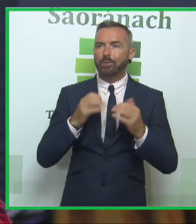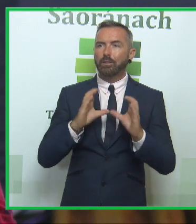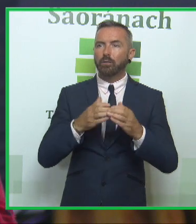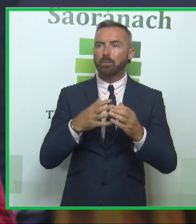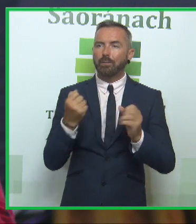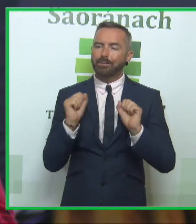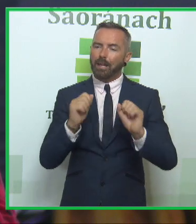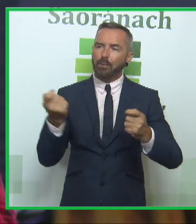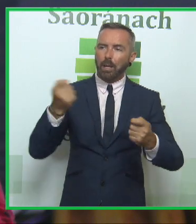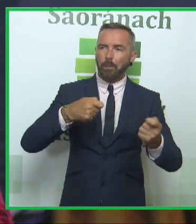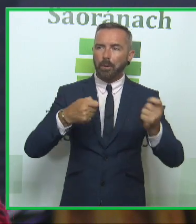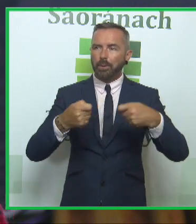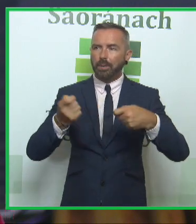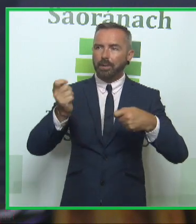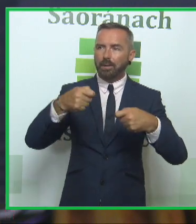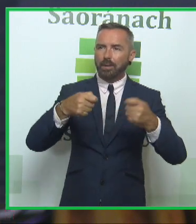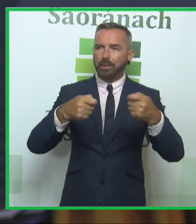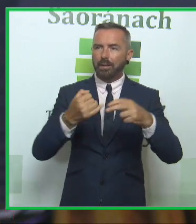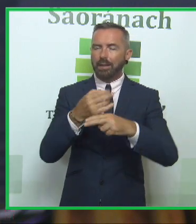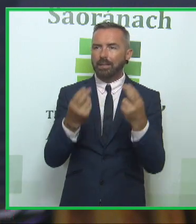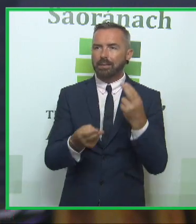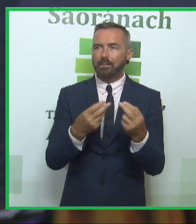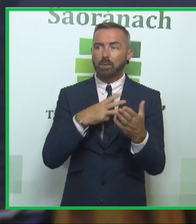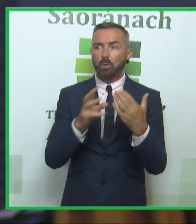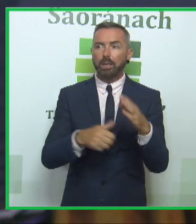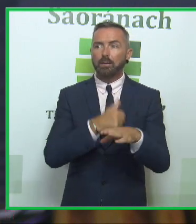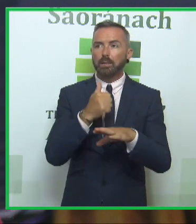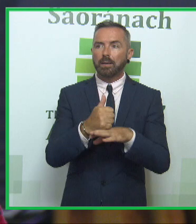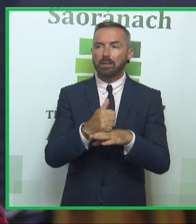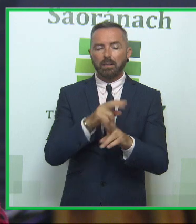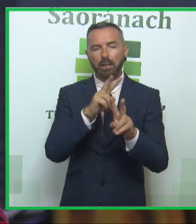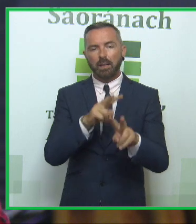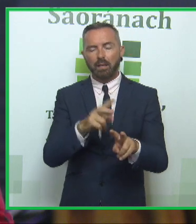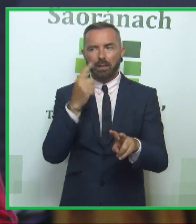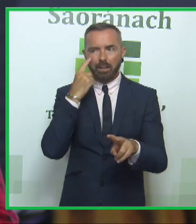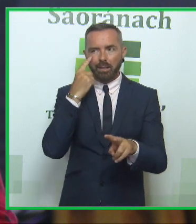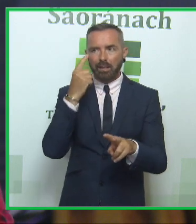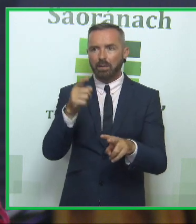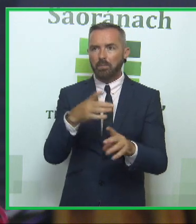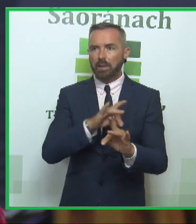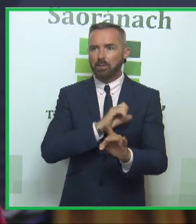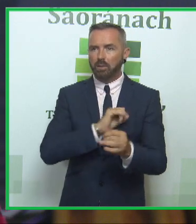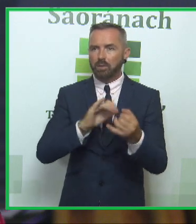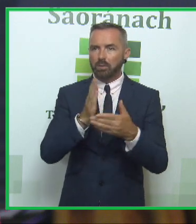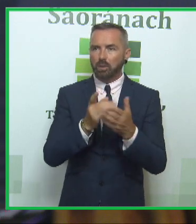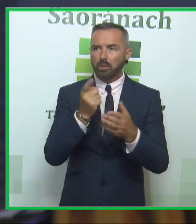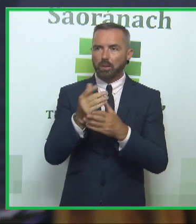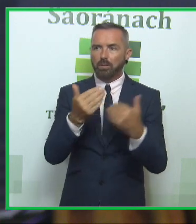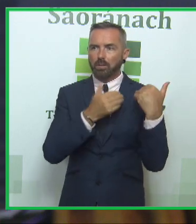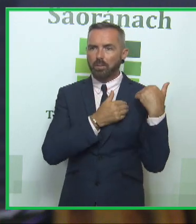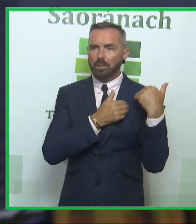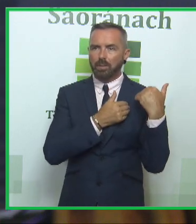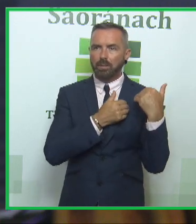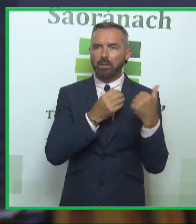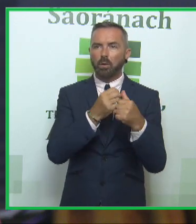input in the assessment, so when the implementation is looked at, we can be assured of that accountability that other tables